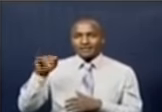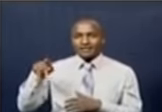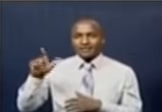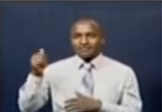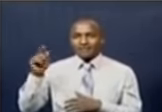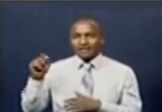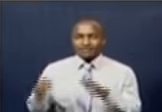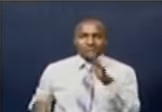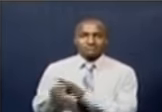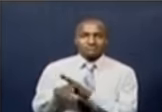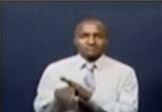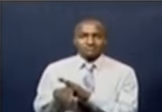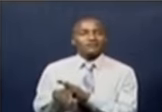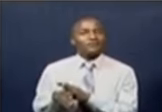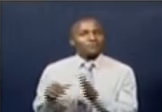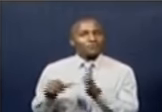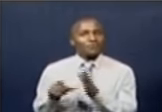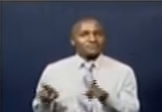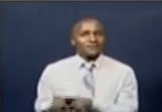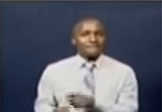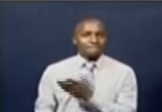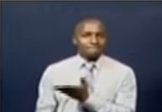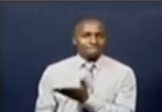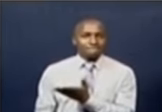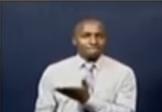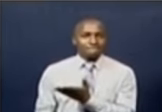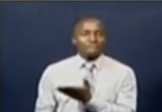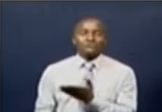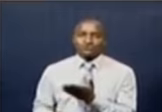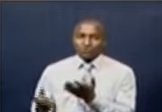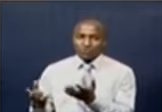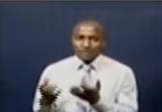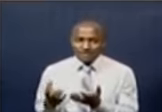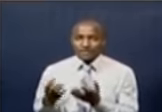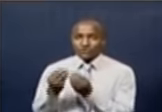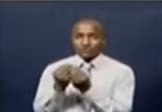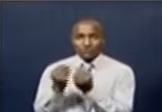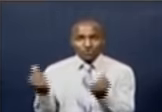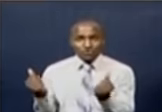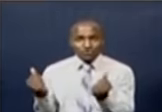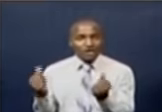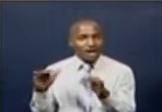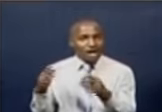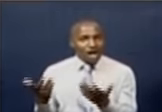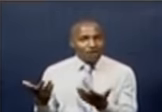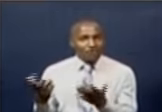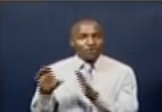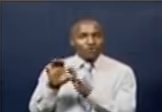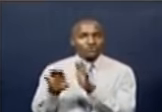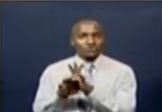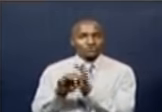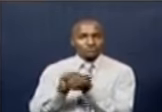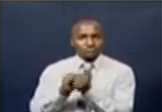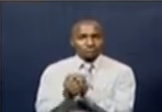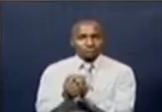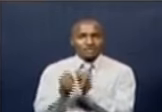the same problem is there. So we need now that our solution is to make sure that we do the constitution and